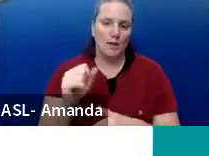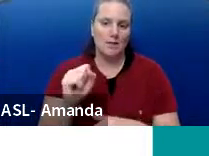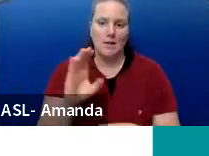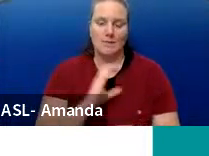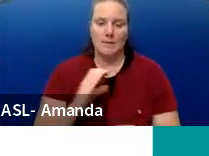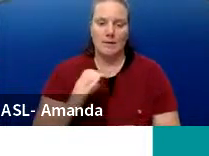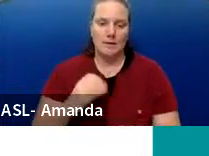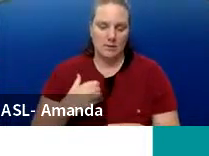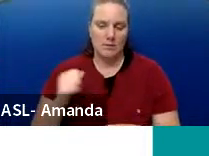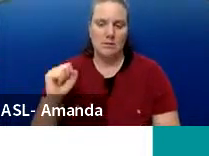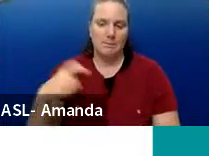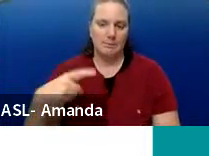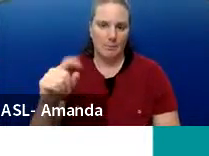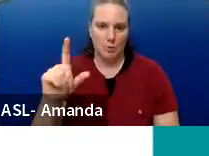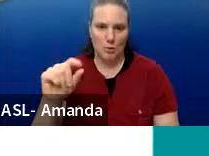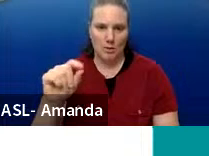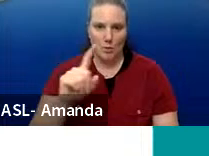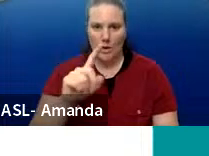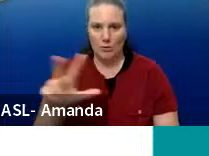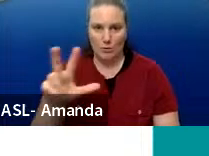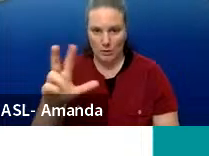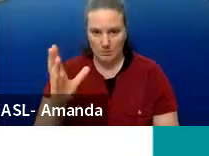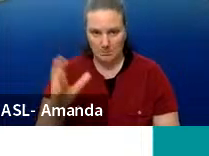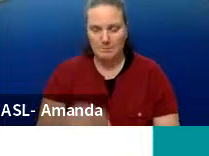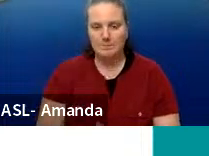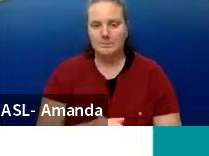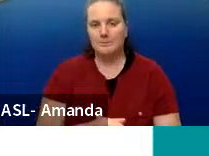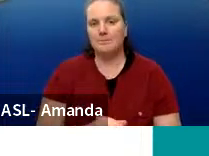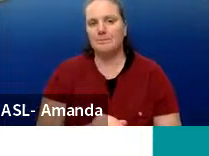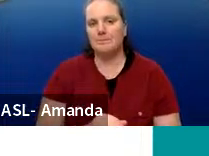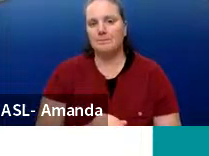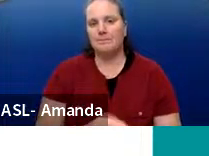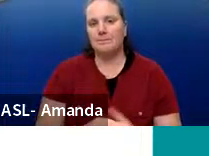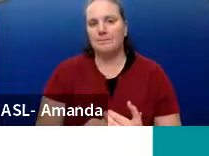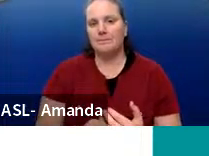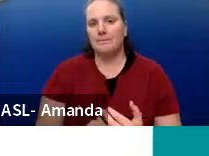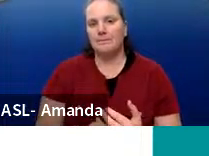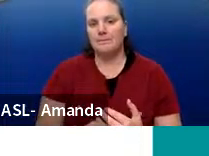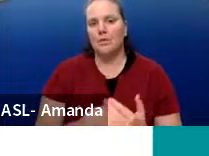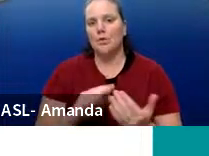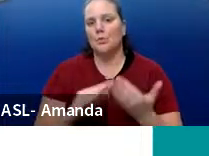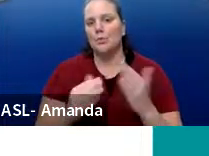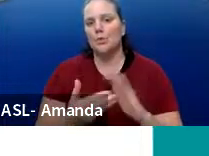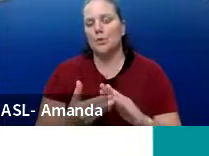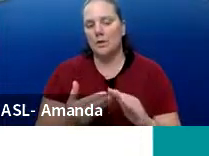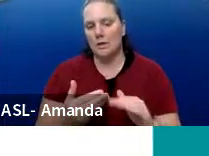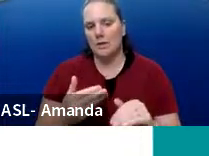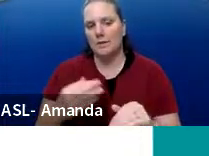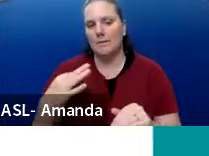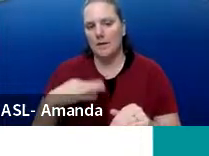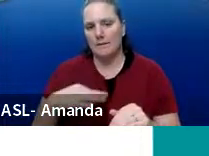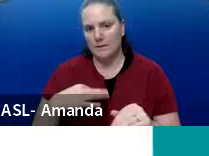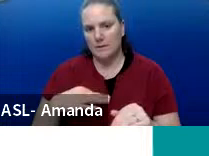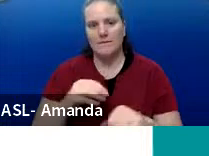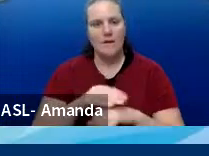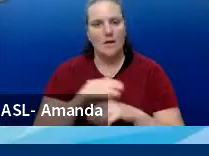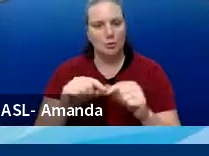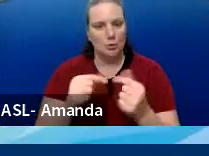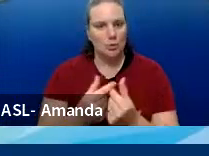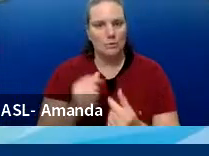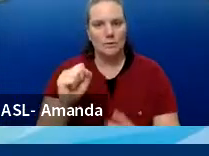on September 20th, 1 to 3. And then again, our Community Benefits Advisory Group on September 25th. Next